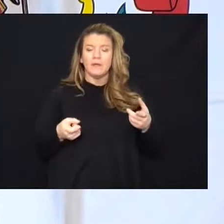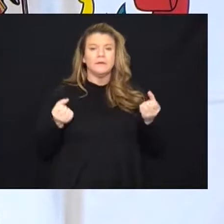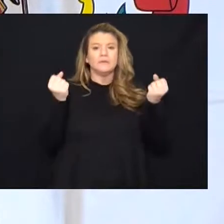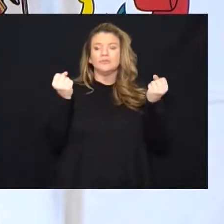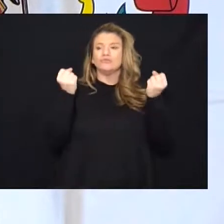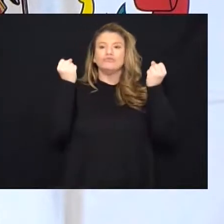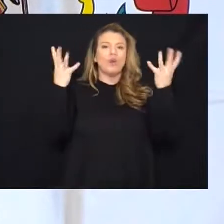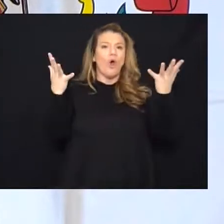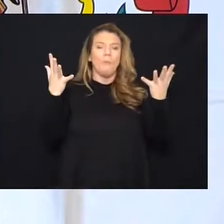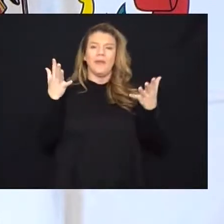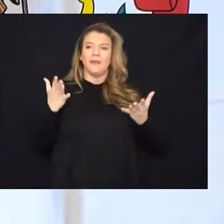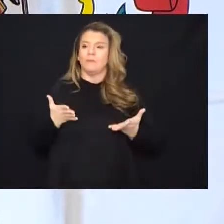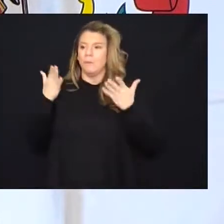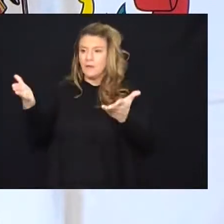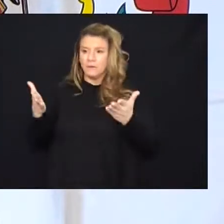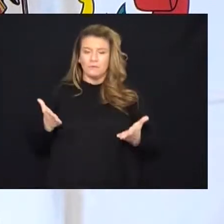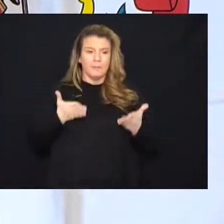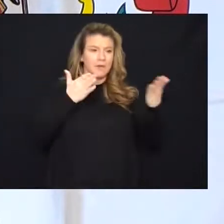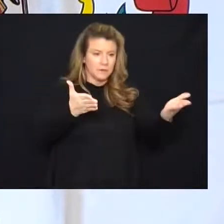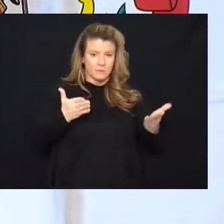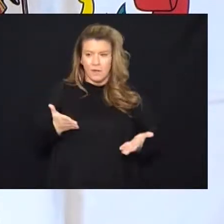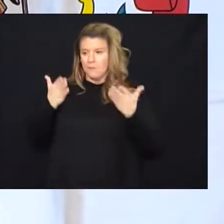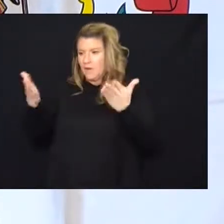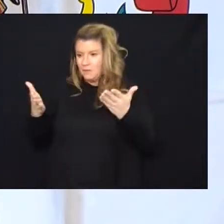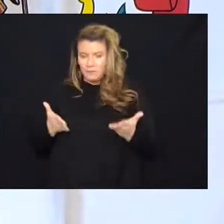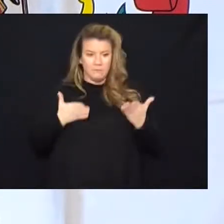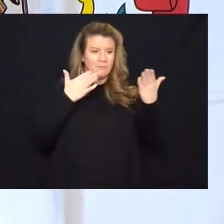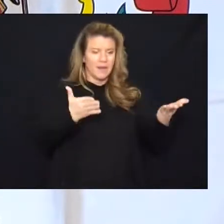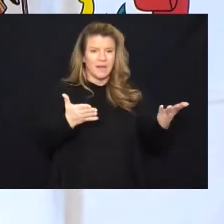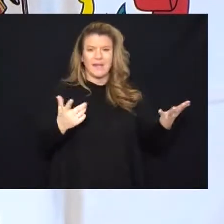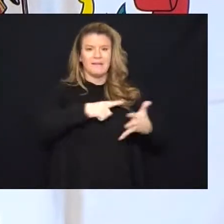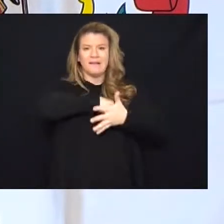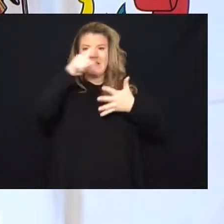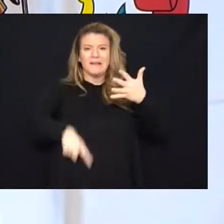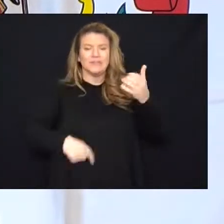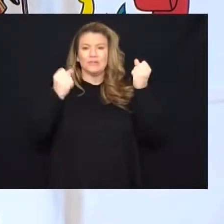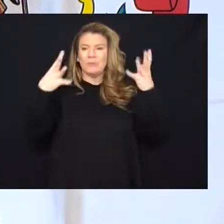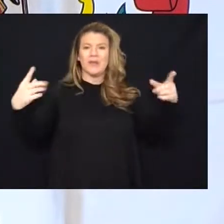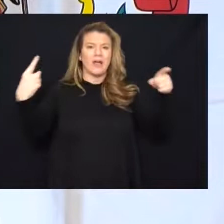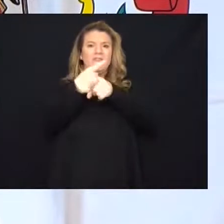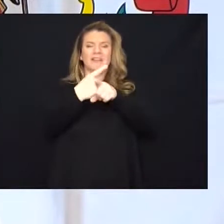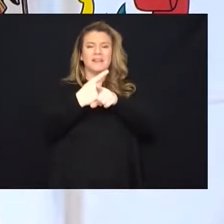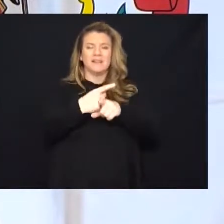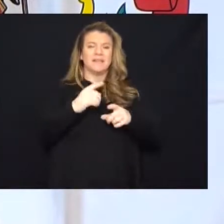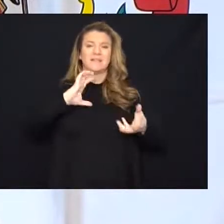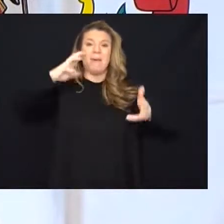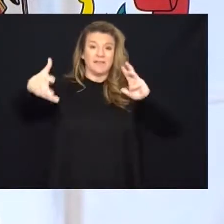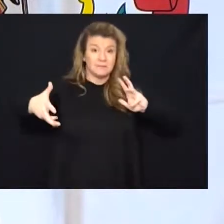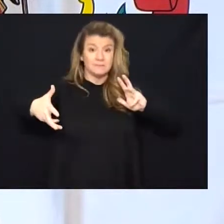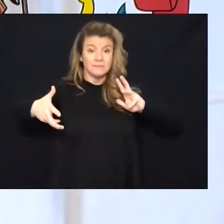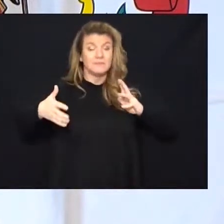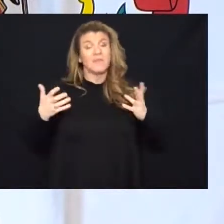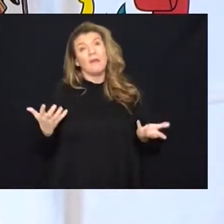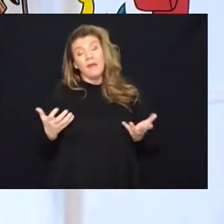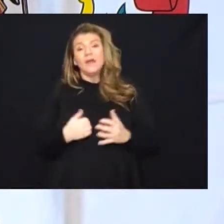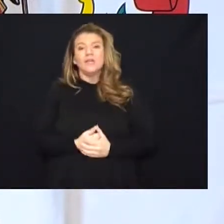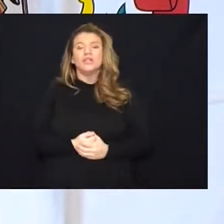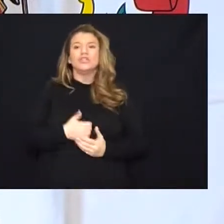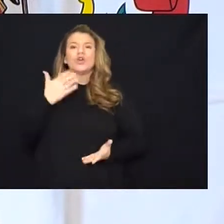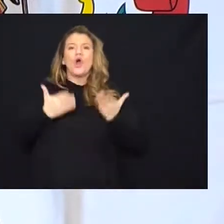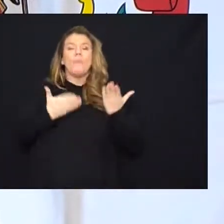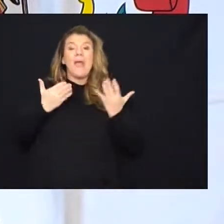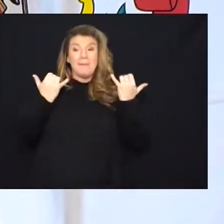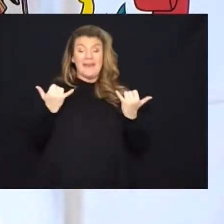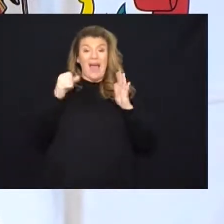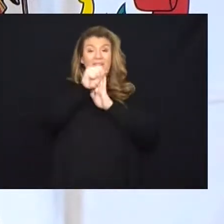from D.C. have been just absolutely a dog's mess. That's all there is to it. And so maybe the states really